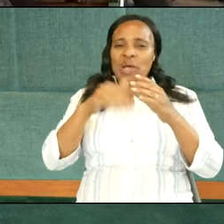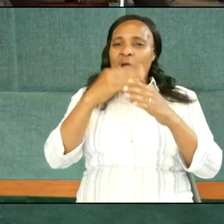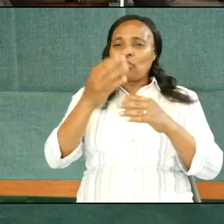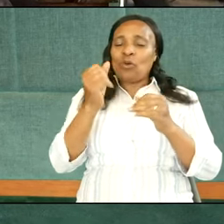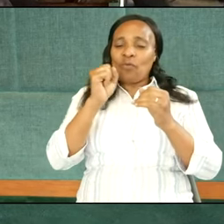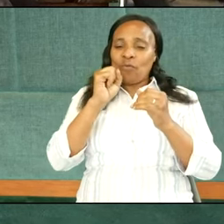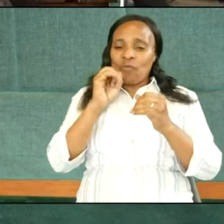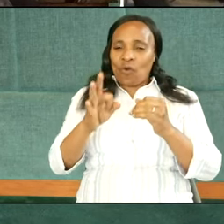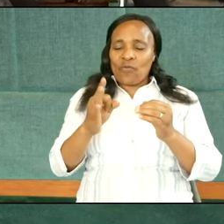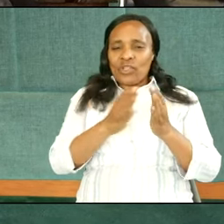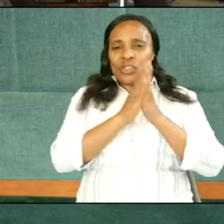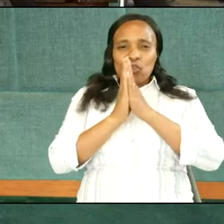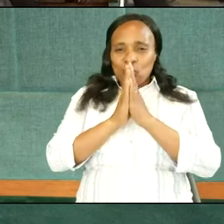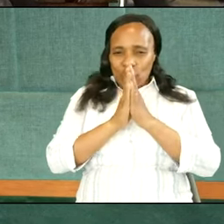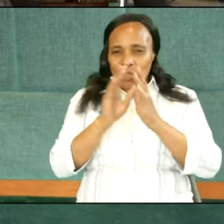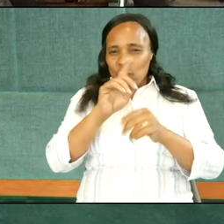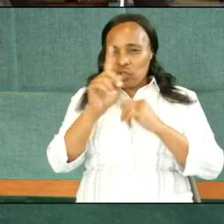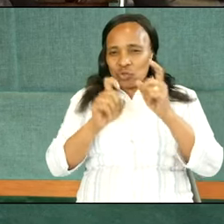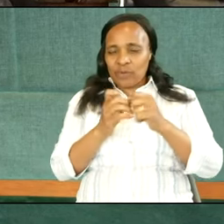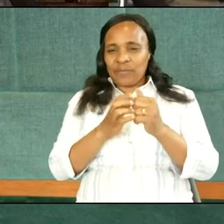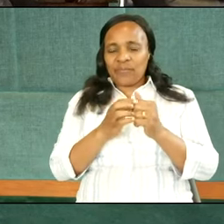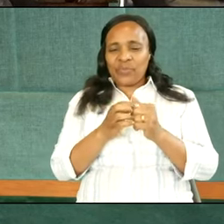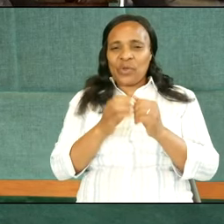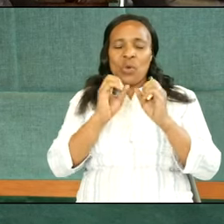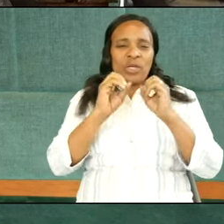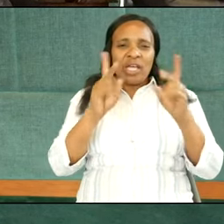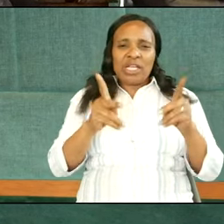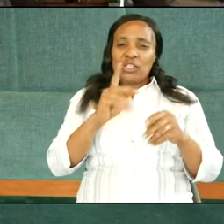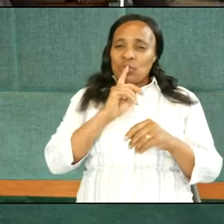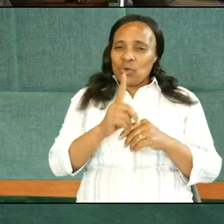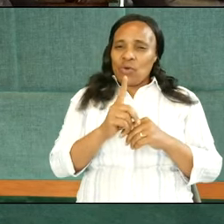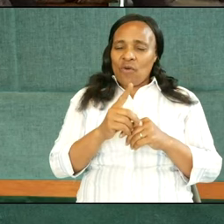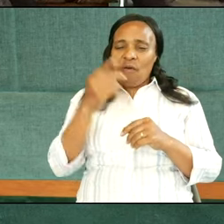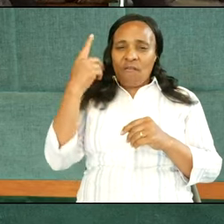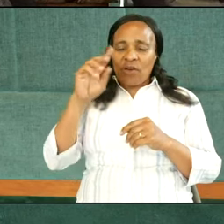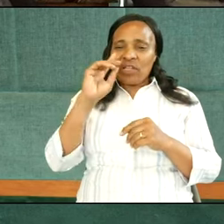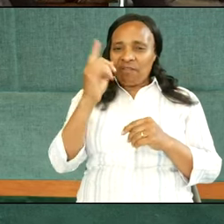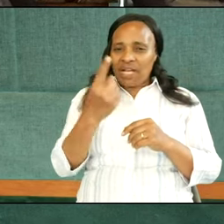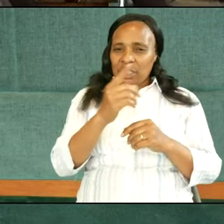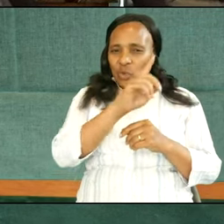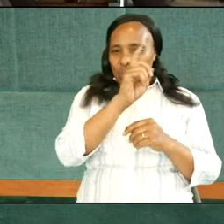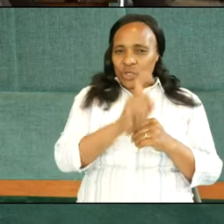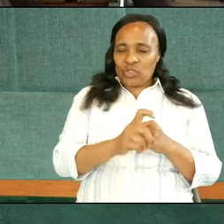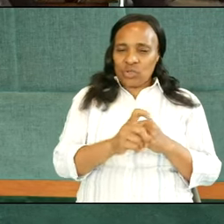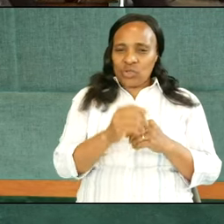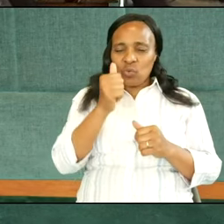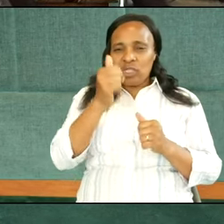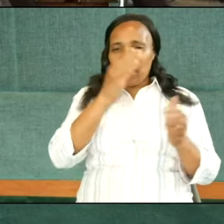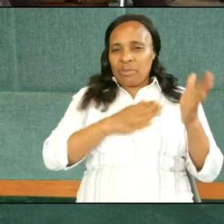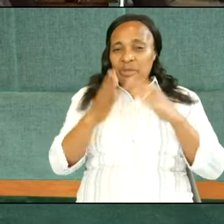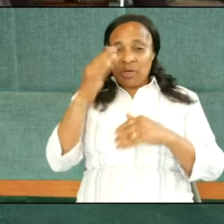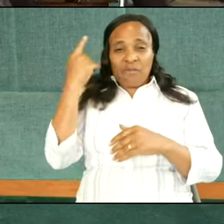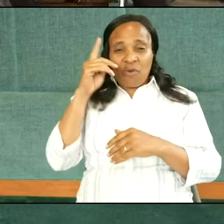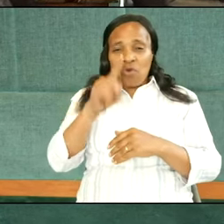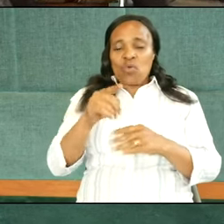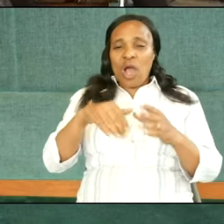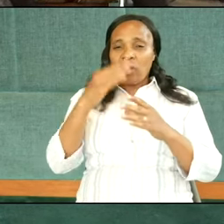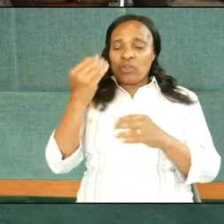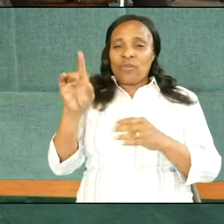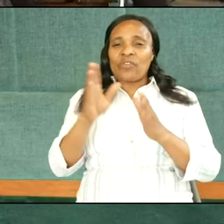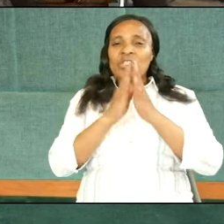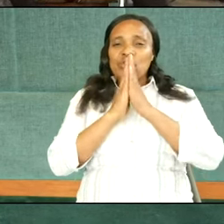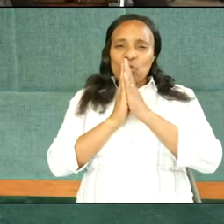story section. Barbara, you can take us through the same. Okay, so for the first question that I prepared for you in the out of the